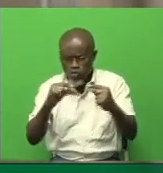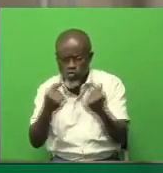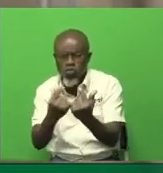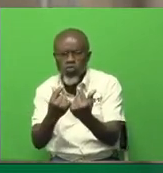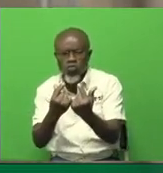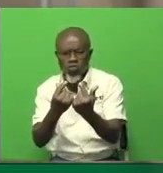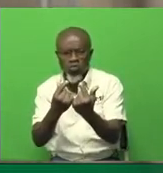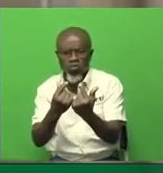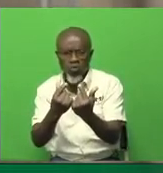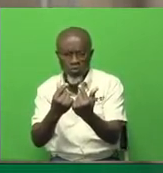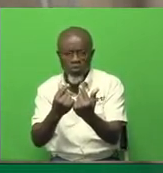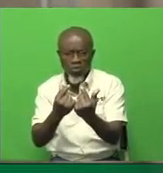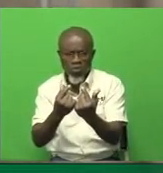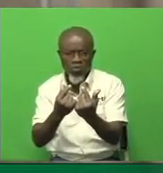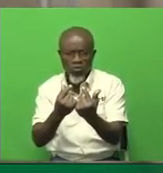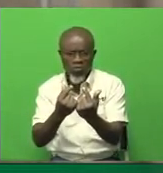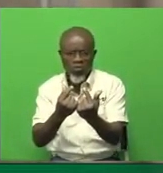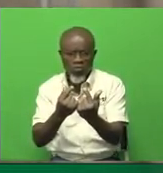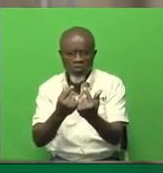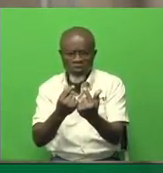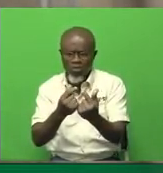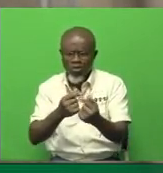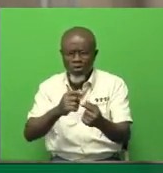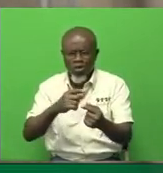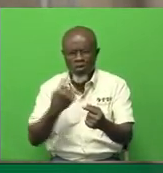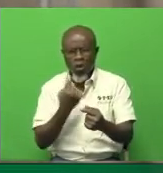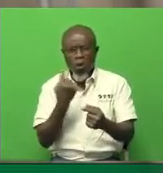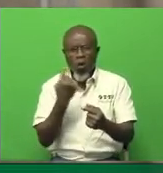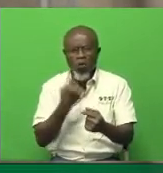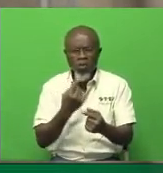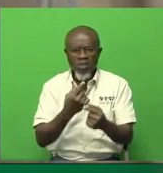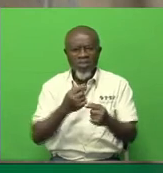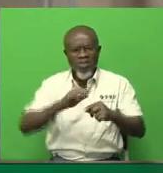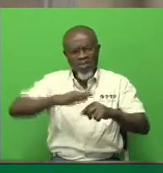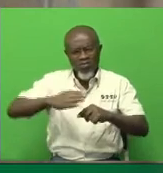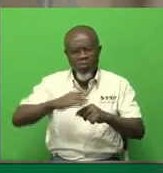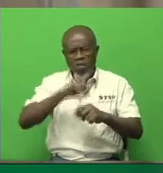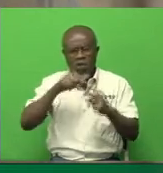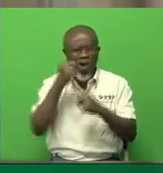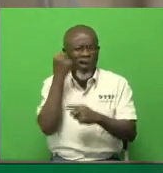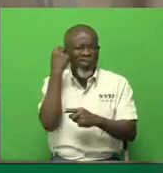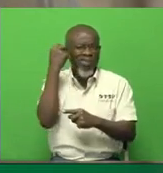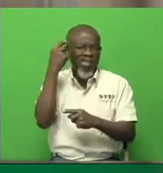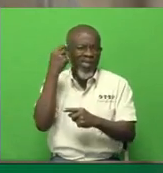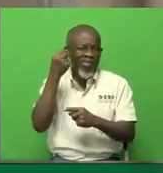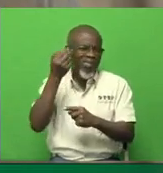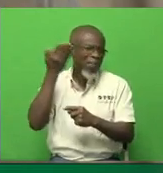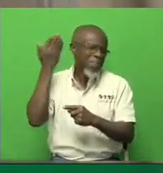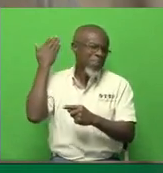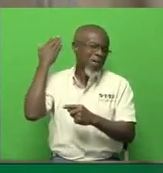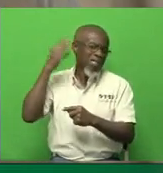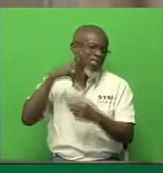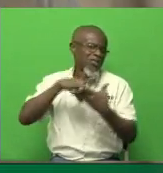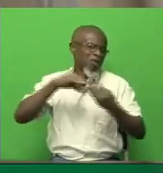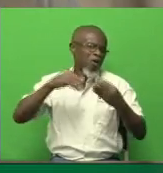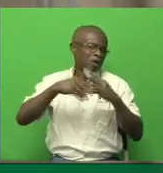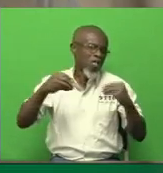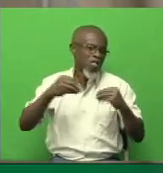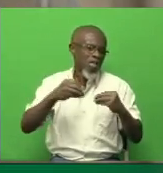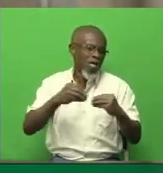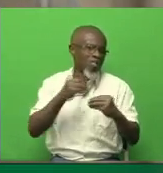Deputy speaker when you know the backstory to the story then you understand why people are motivated by what they say and what they do